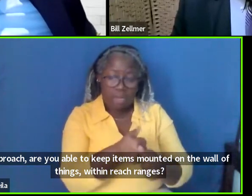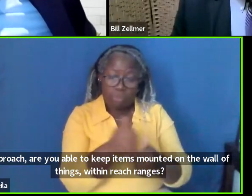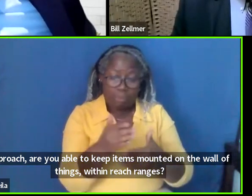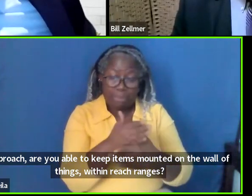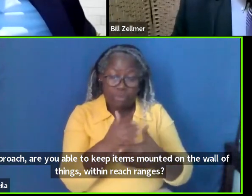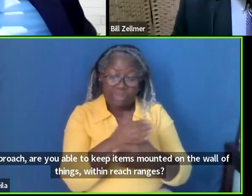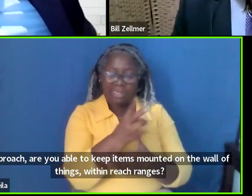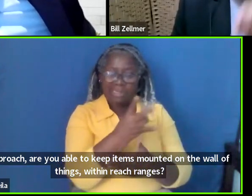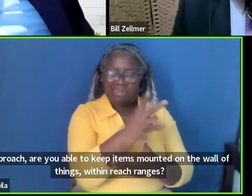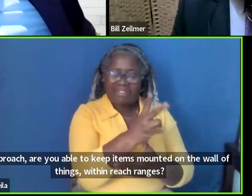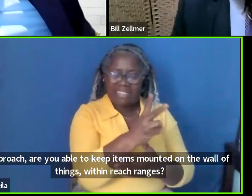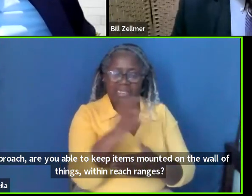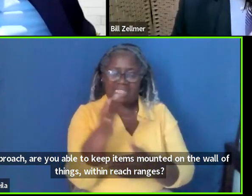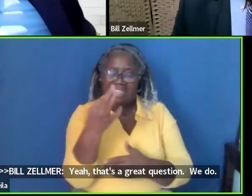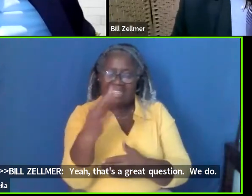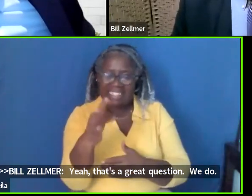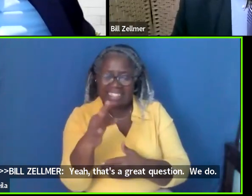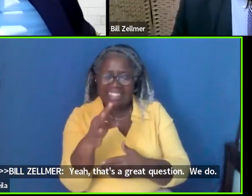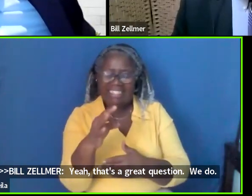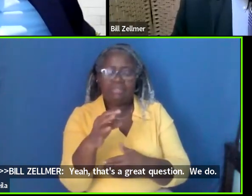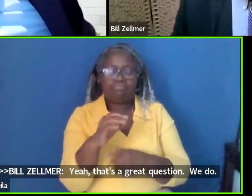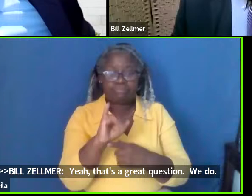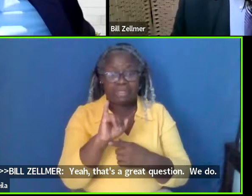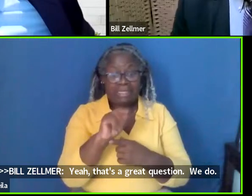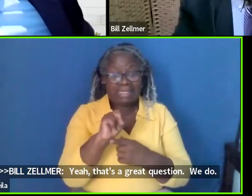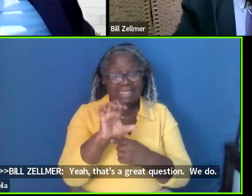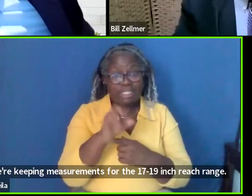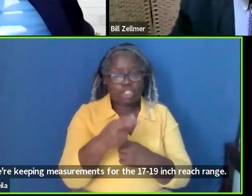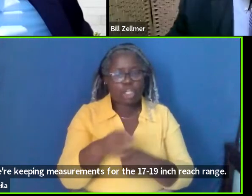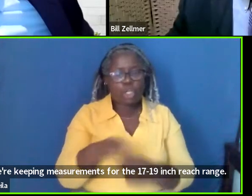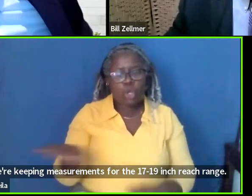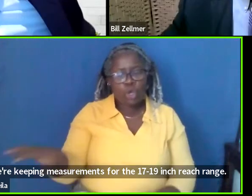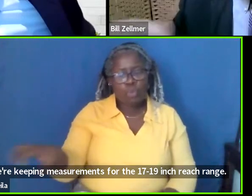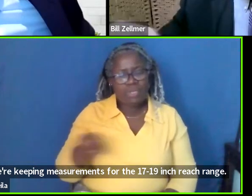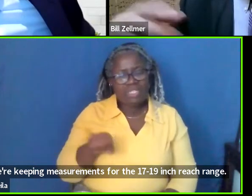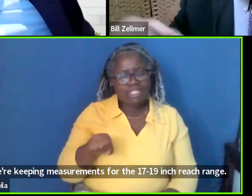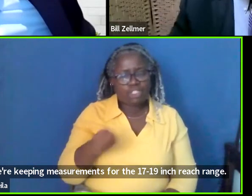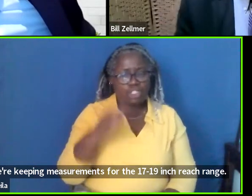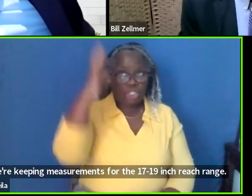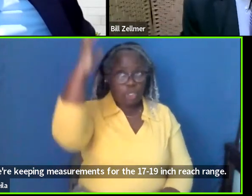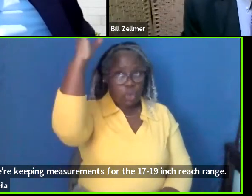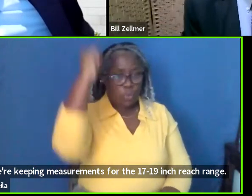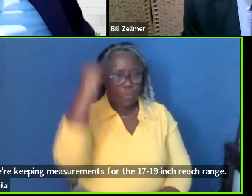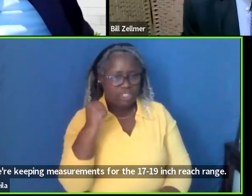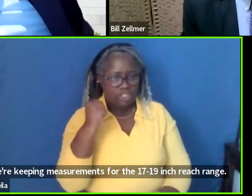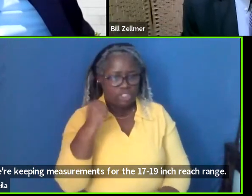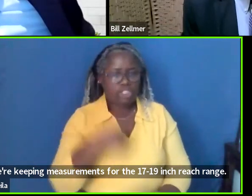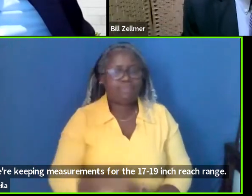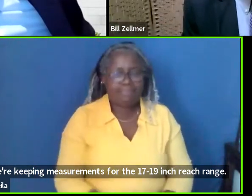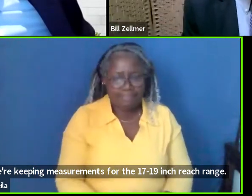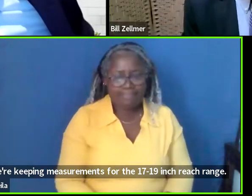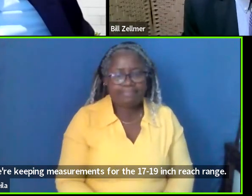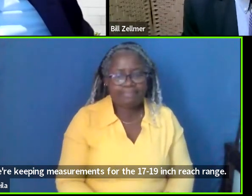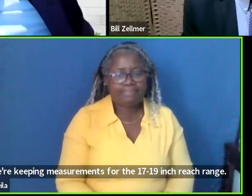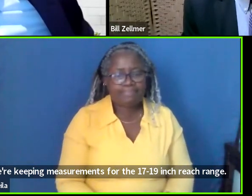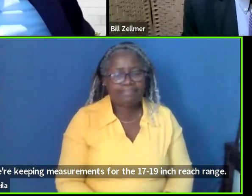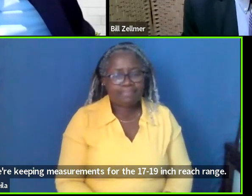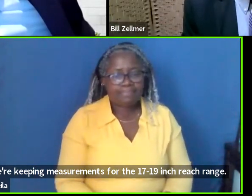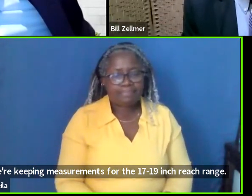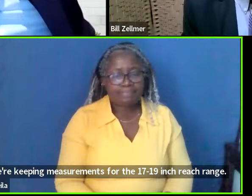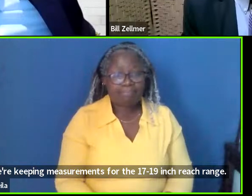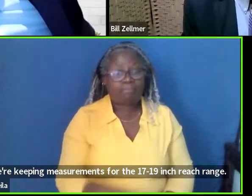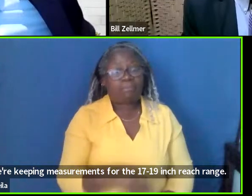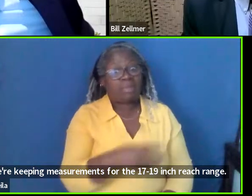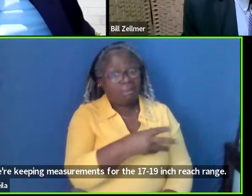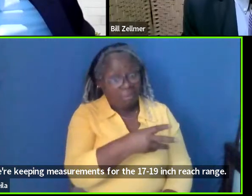keep things so that it's reachable, but still maintaining the whole concept of the wall of things.